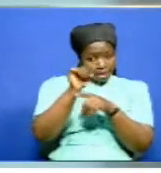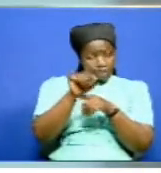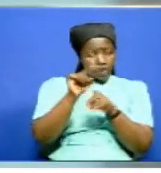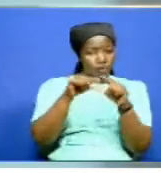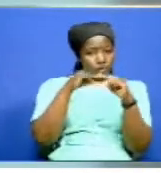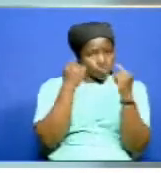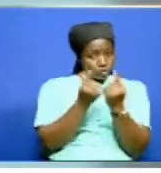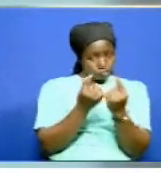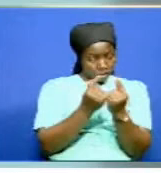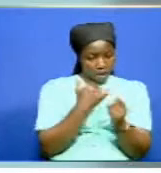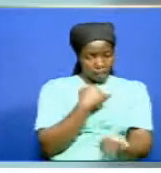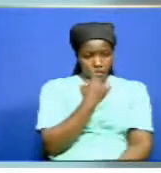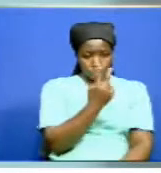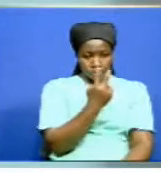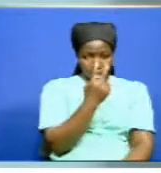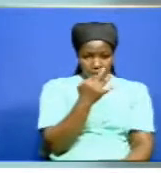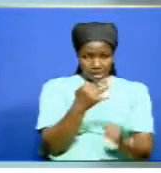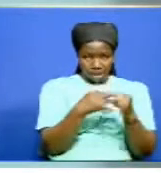are